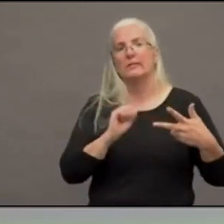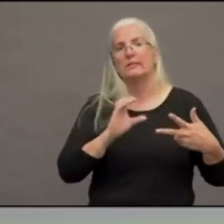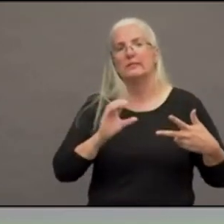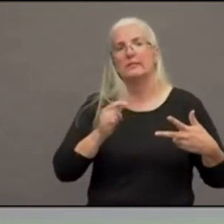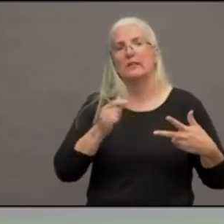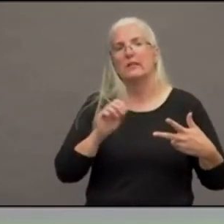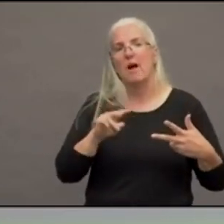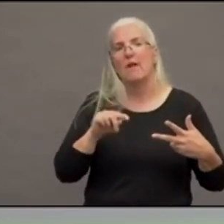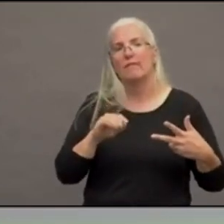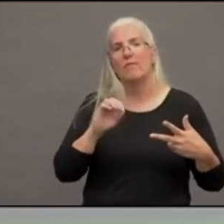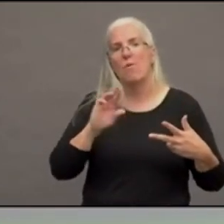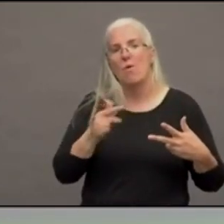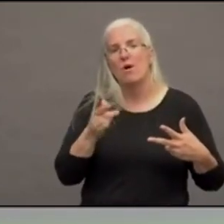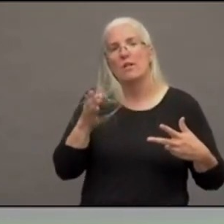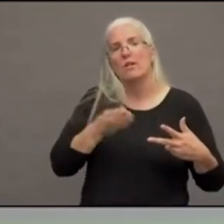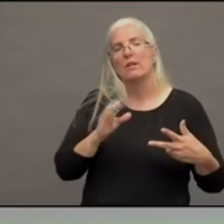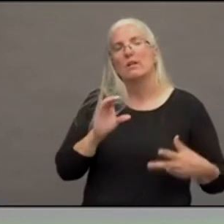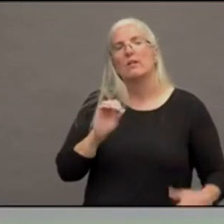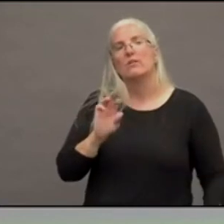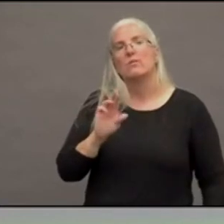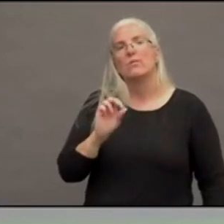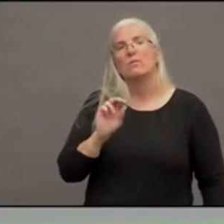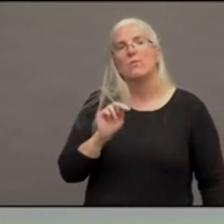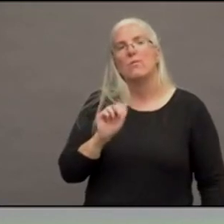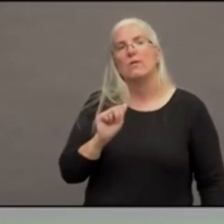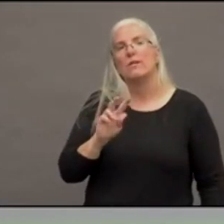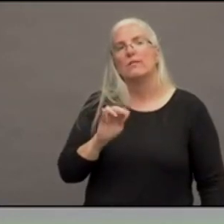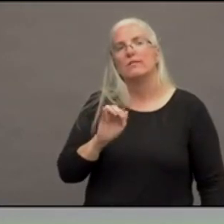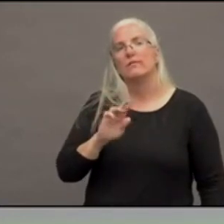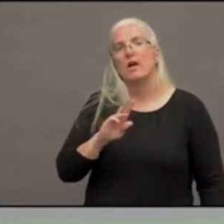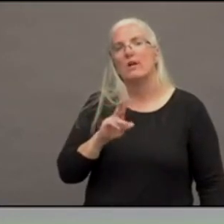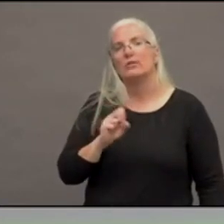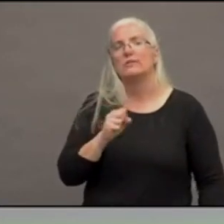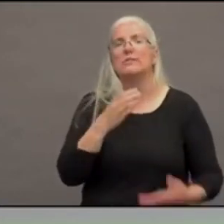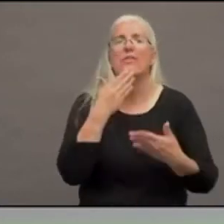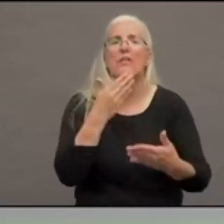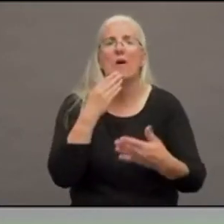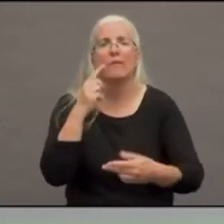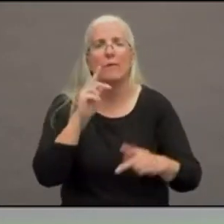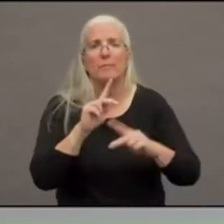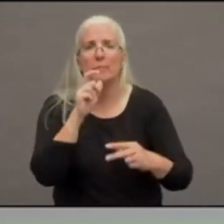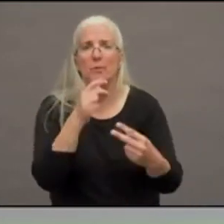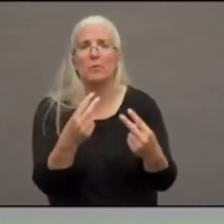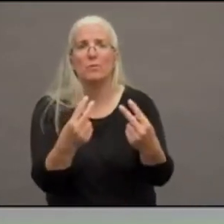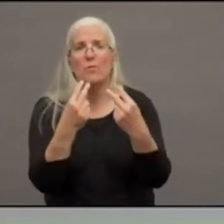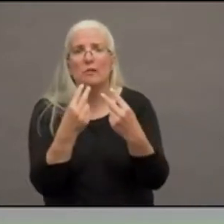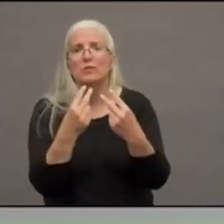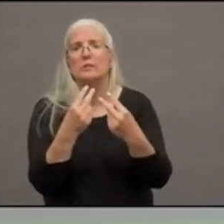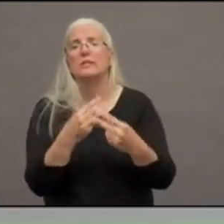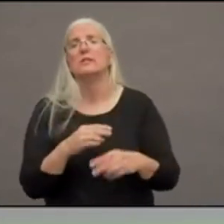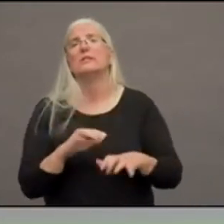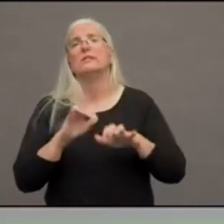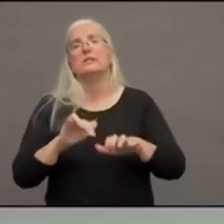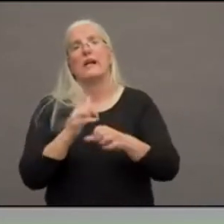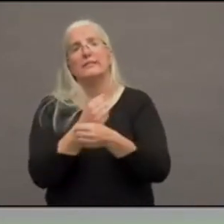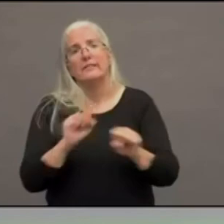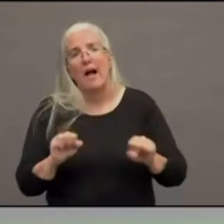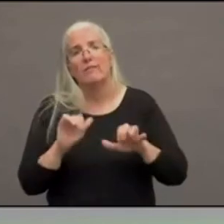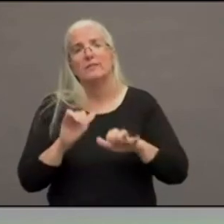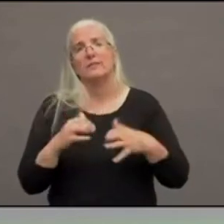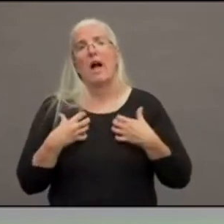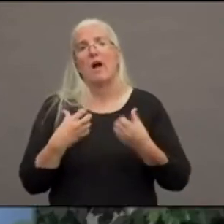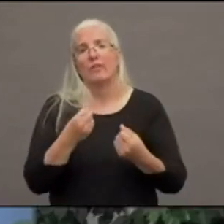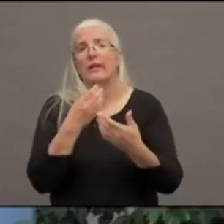sccgov.org/coronavirus. Thank you for listening. Thank you for watching this. Stay tuned. Stay safe out there. Thank you very much, Santa Clara. Thank